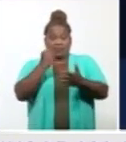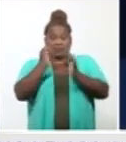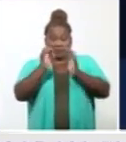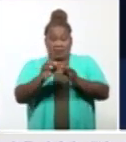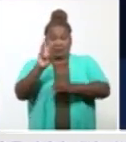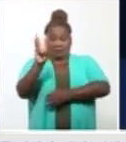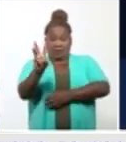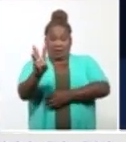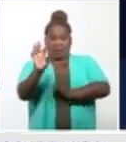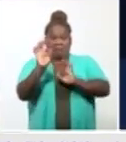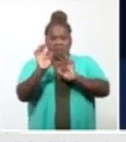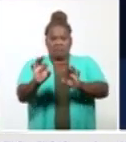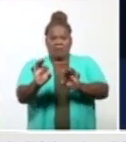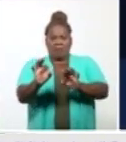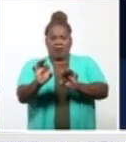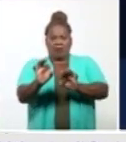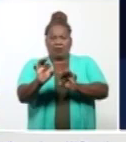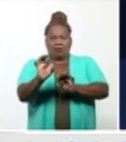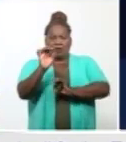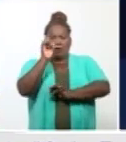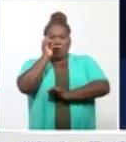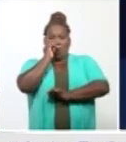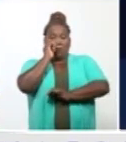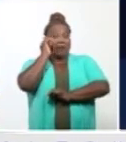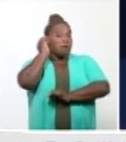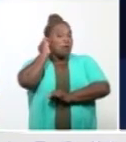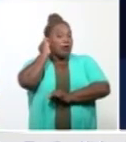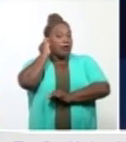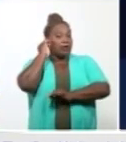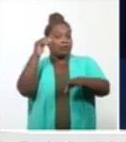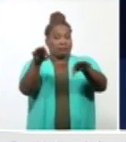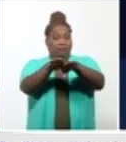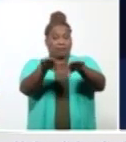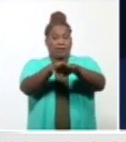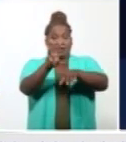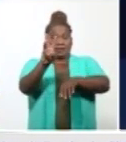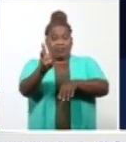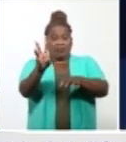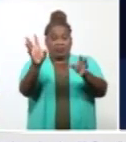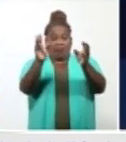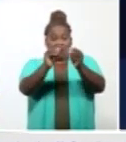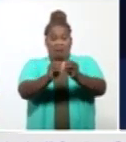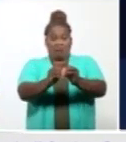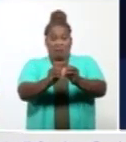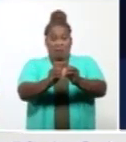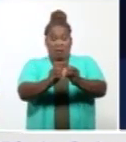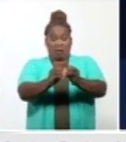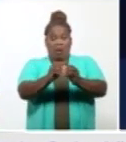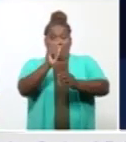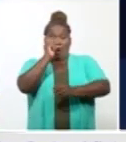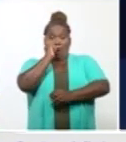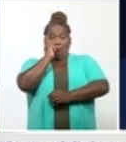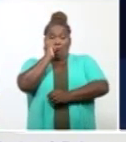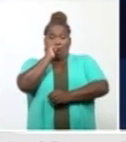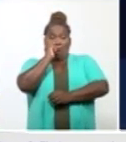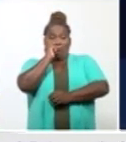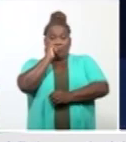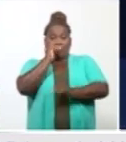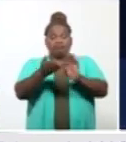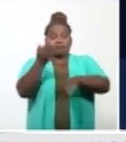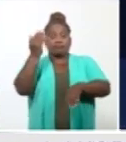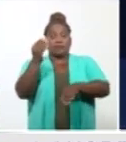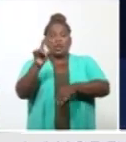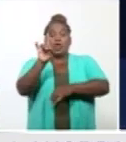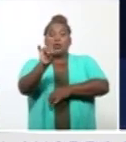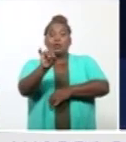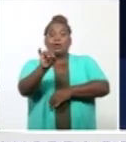Of the diagnosed cases, 3, the same amount of male and female. However, in the accumulated, the